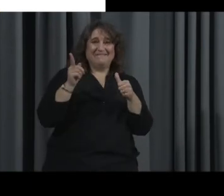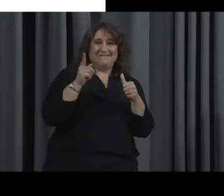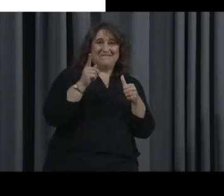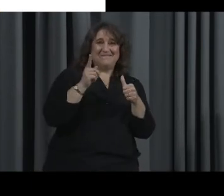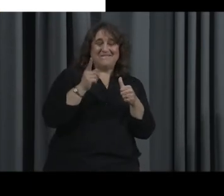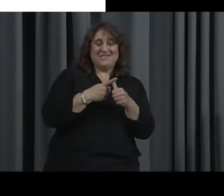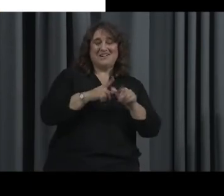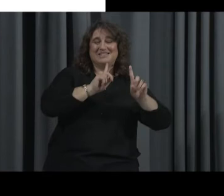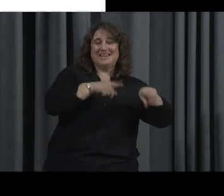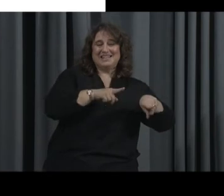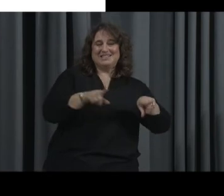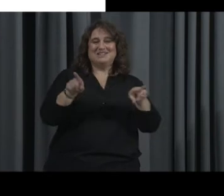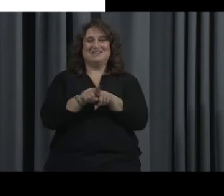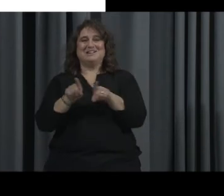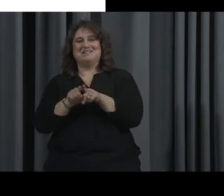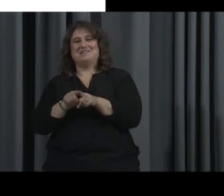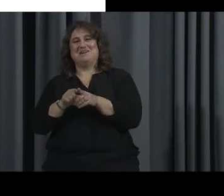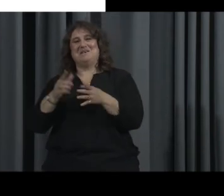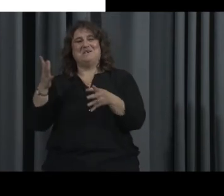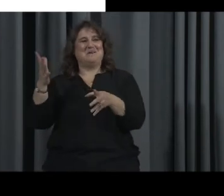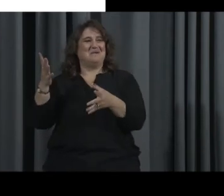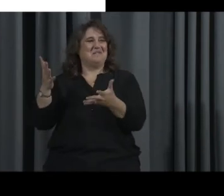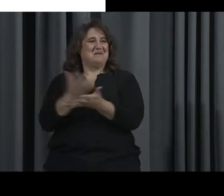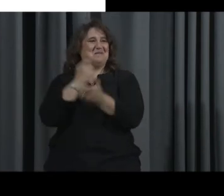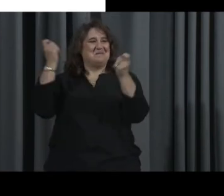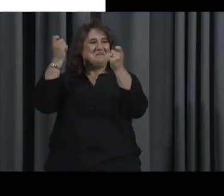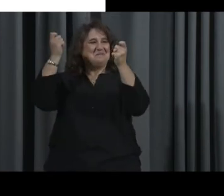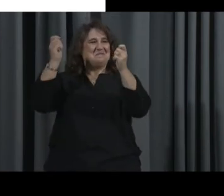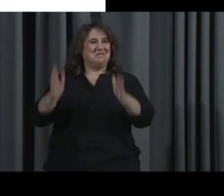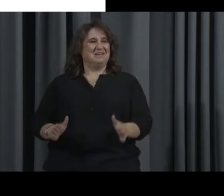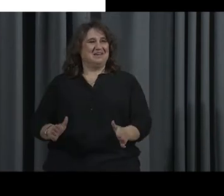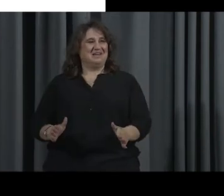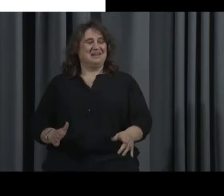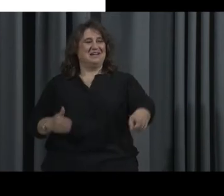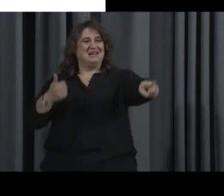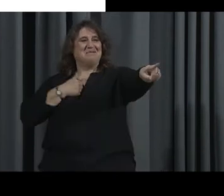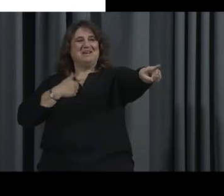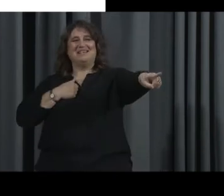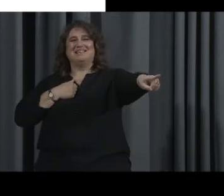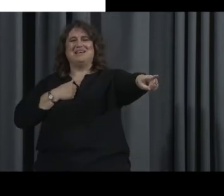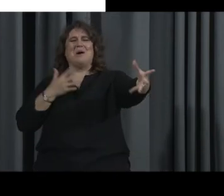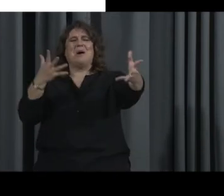game. Wait a minute. I won. I want to play again.